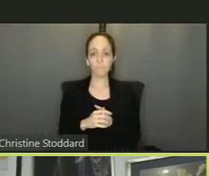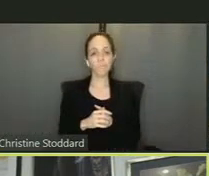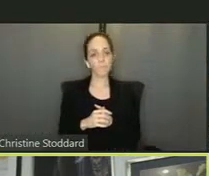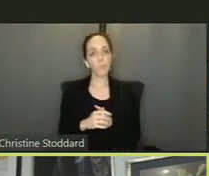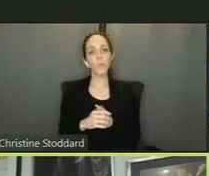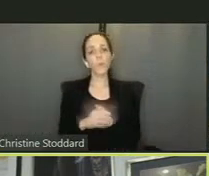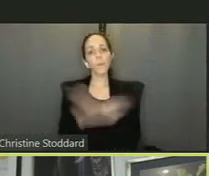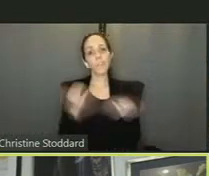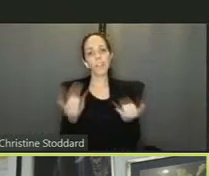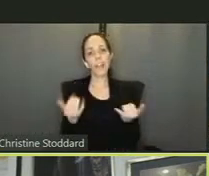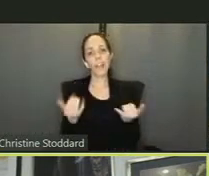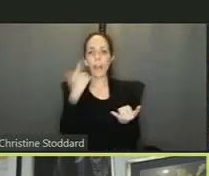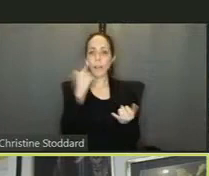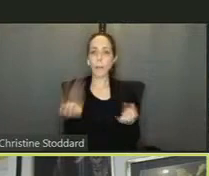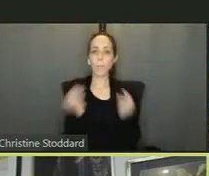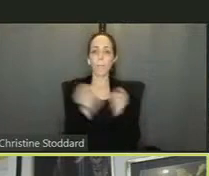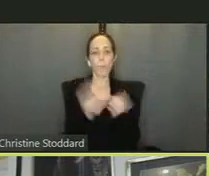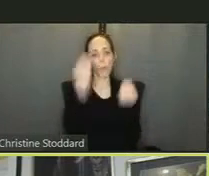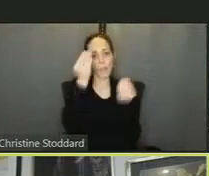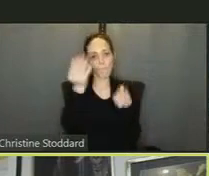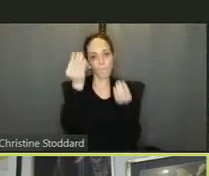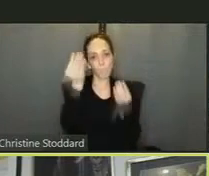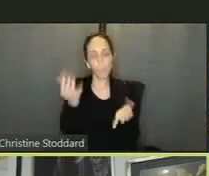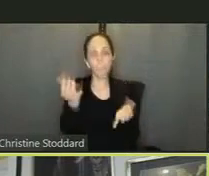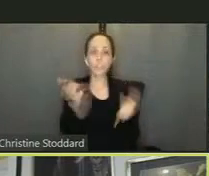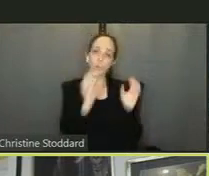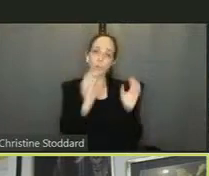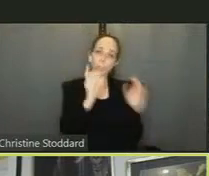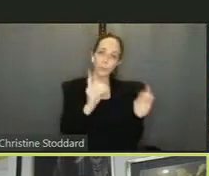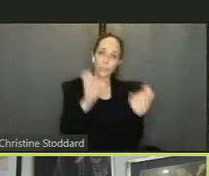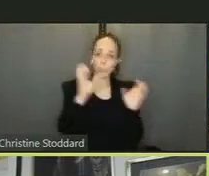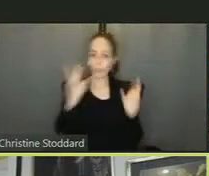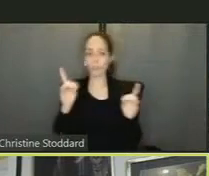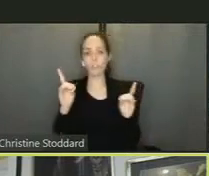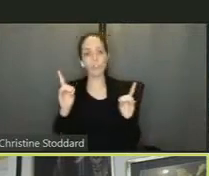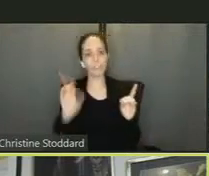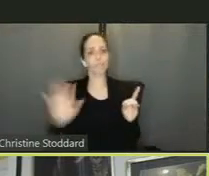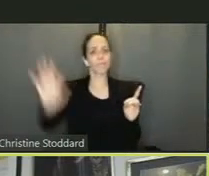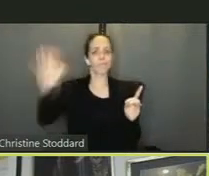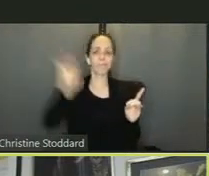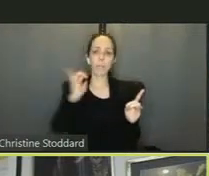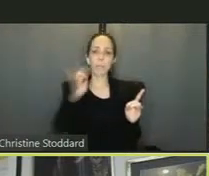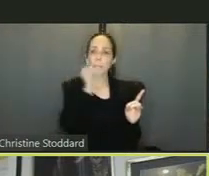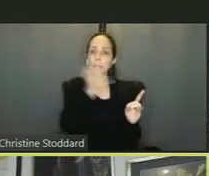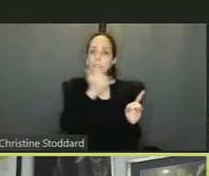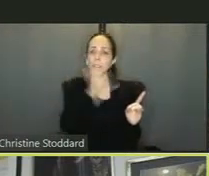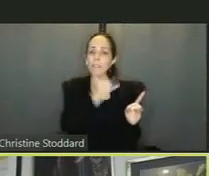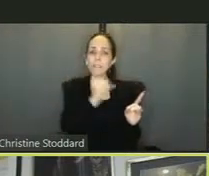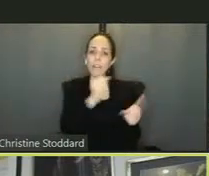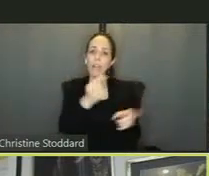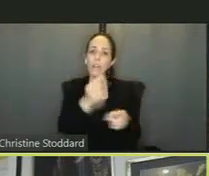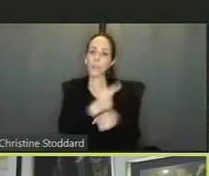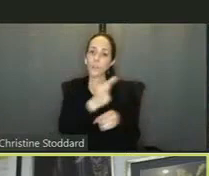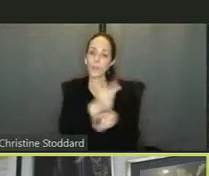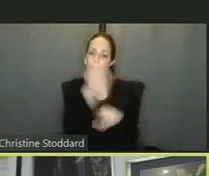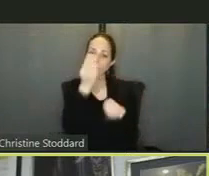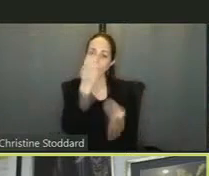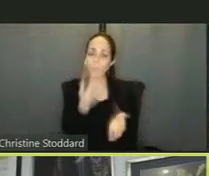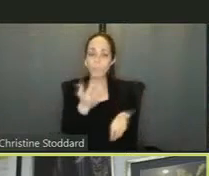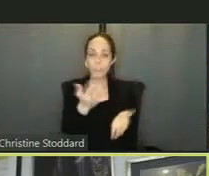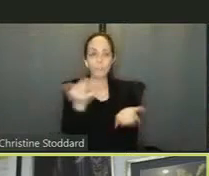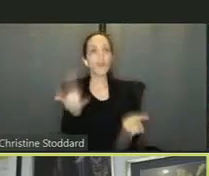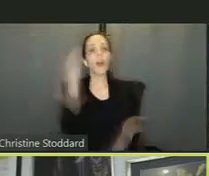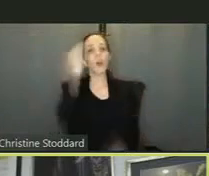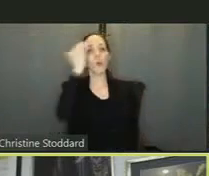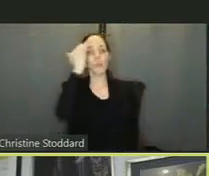information has been out there and we've worked at combating that misinformation mouse, that the rates of acceptance